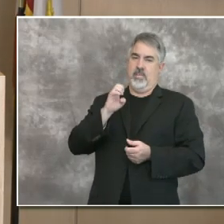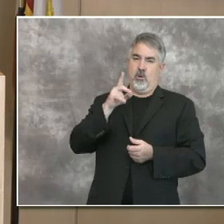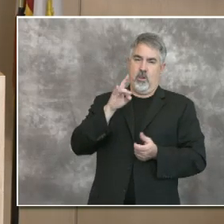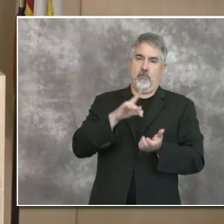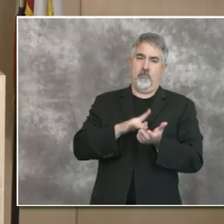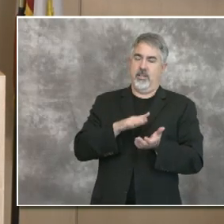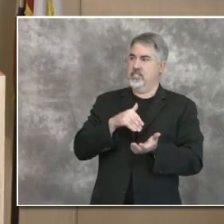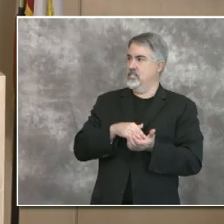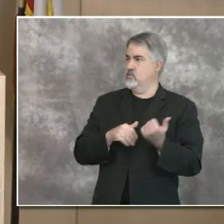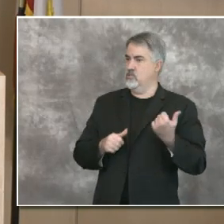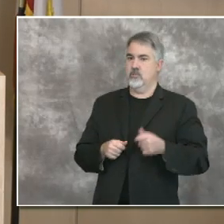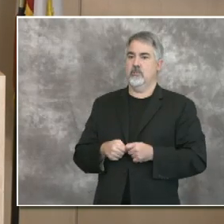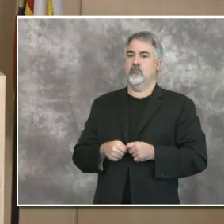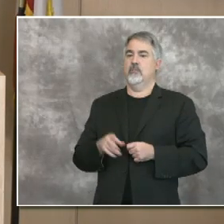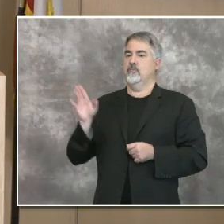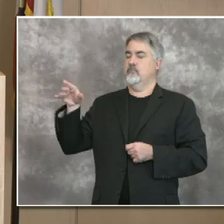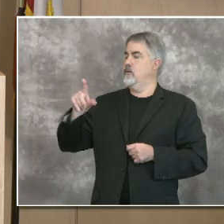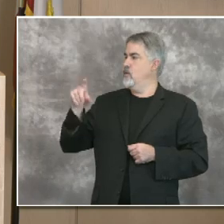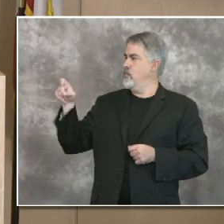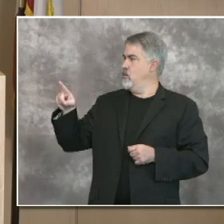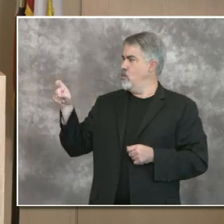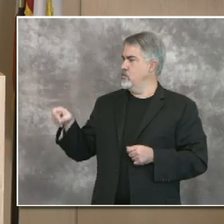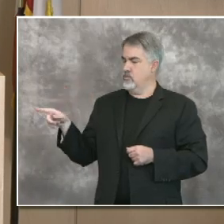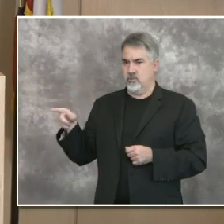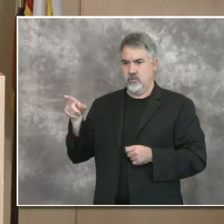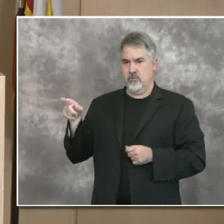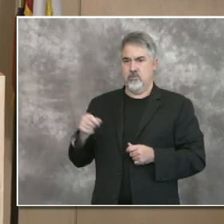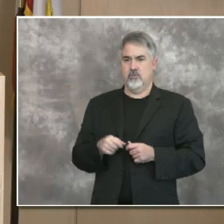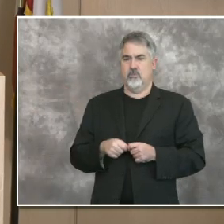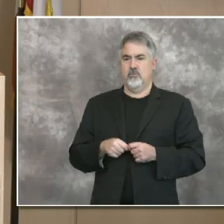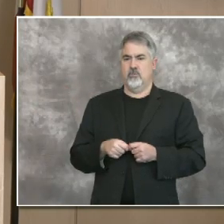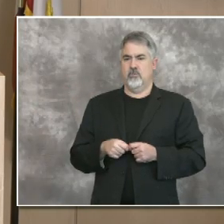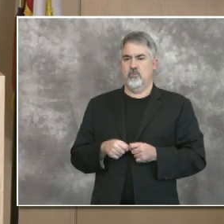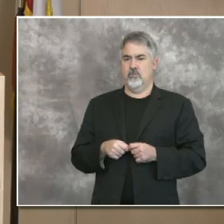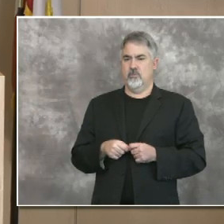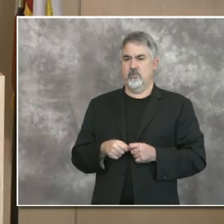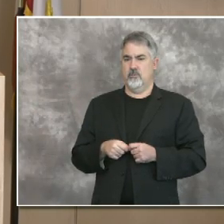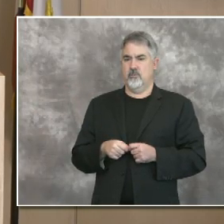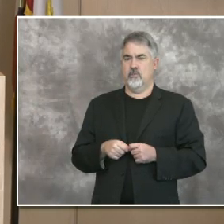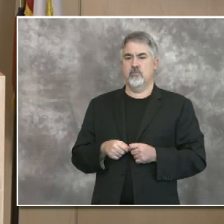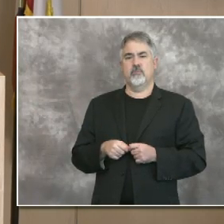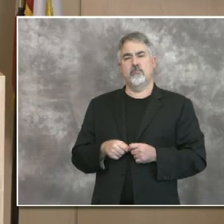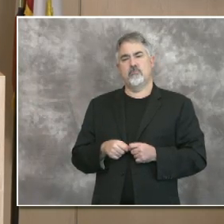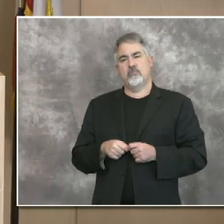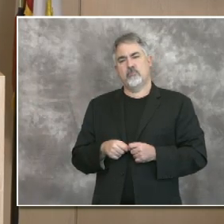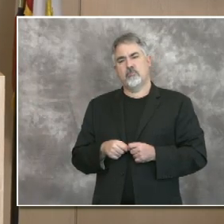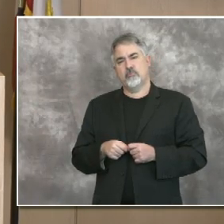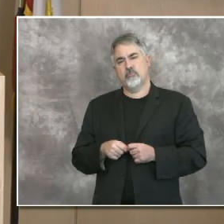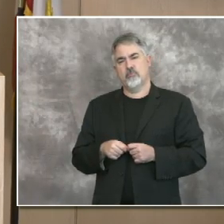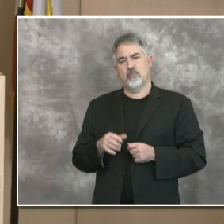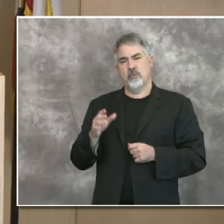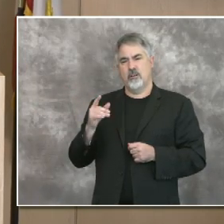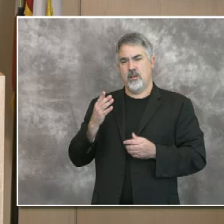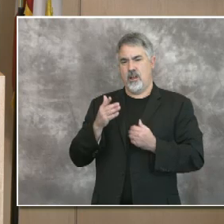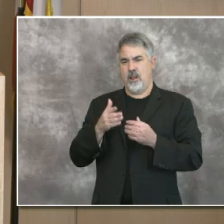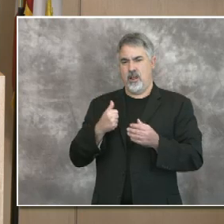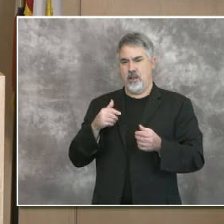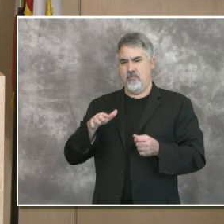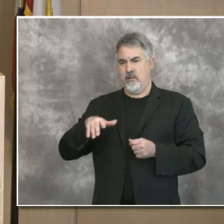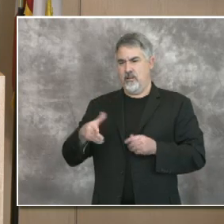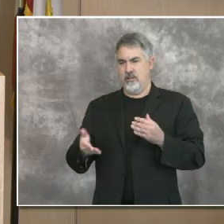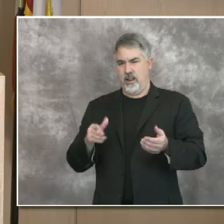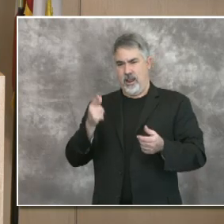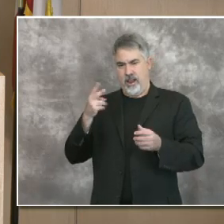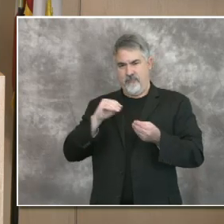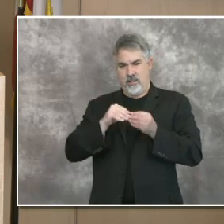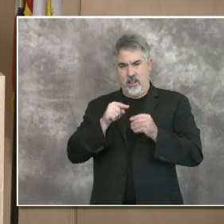question for you from Saddam from Univision. Almost half of the deaths reported by COVID-19 have been within the Hispanic